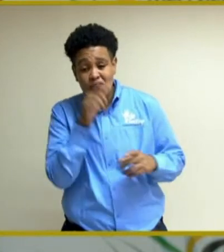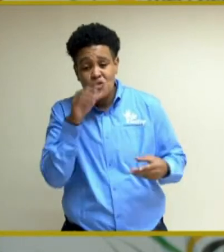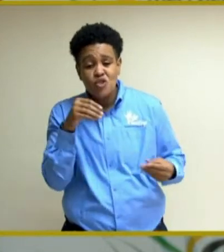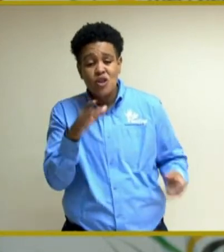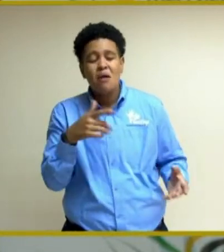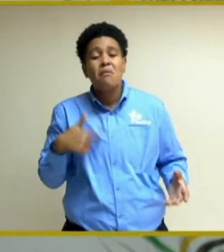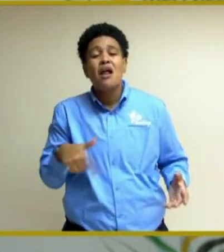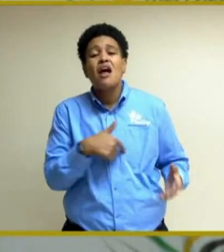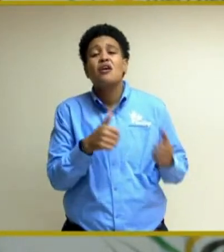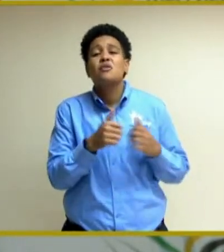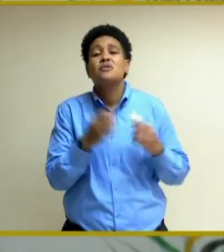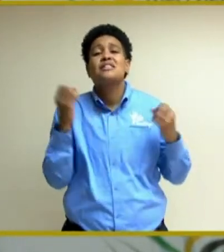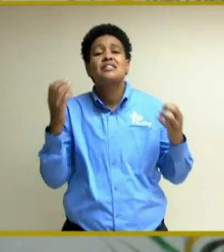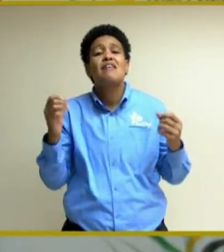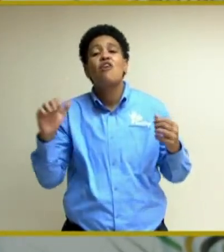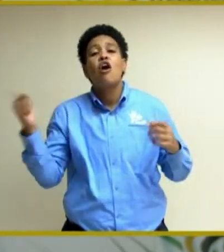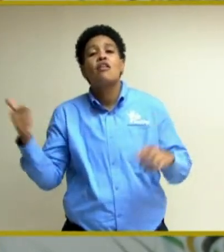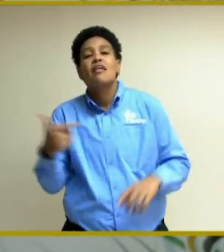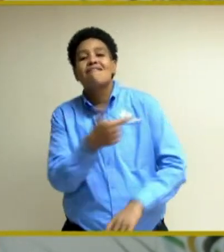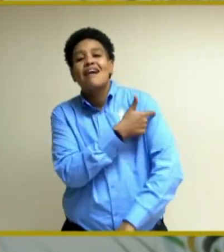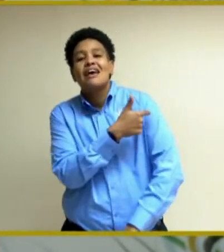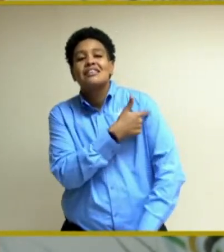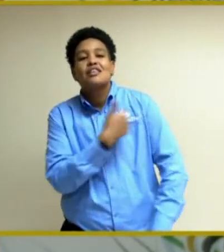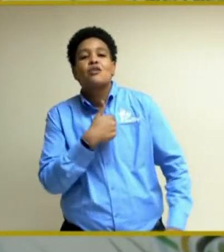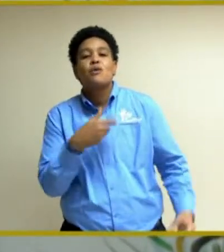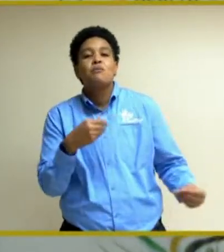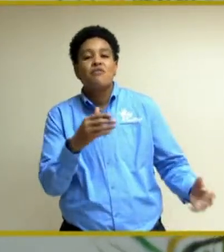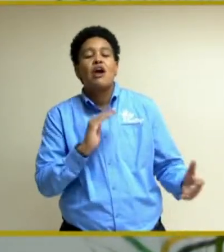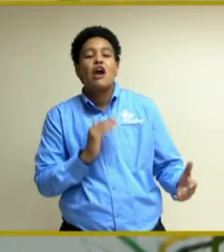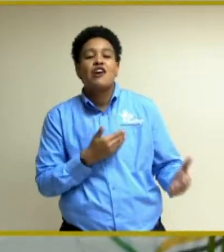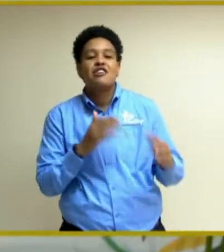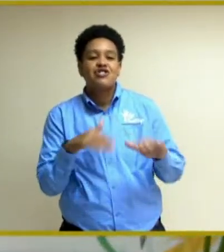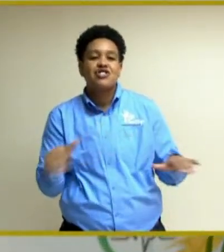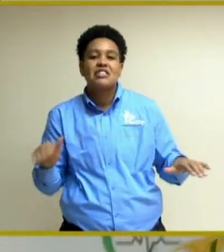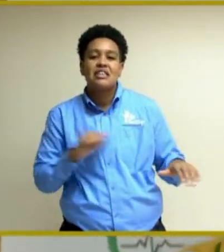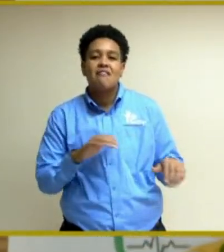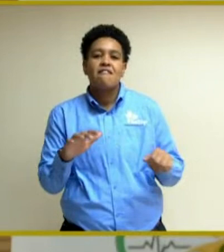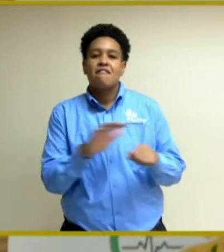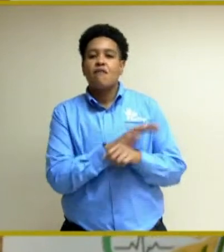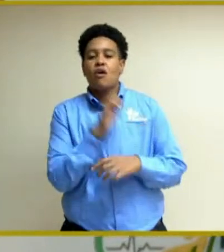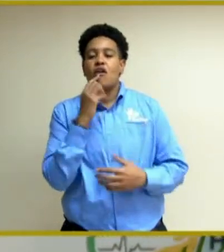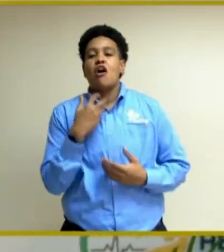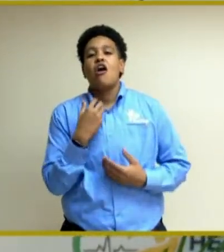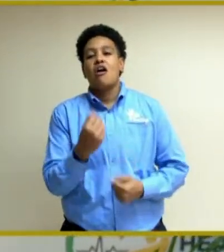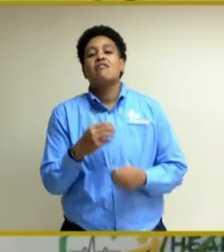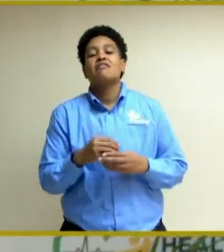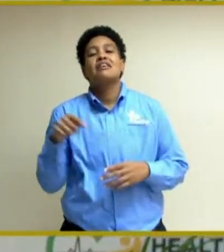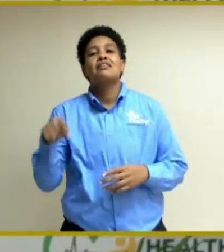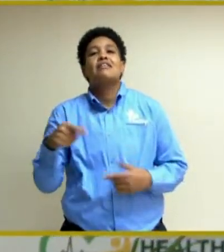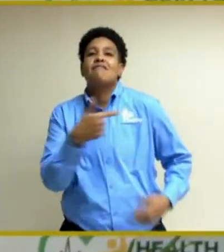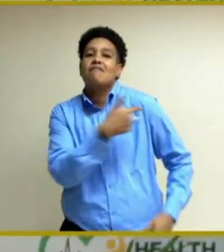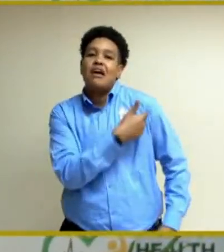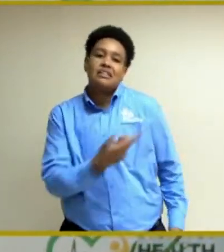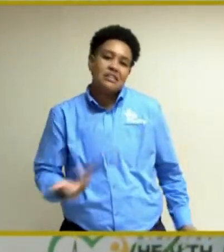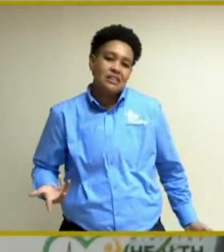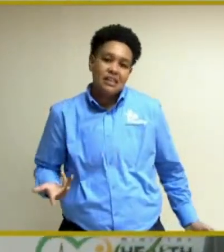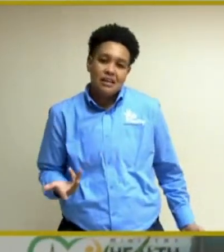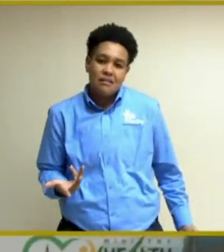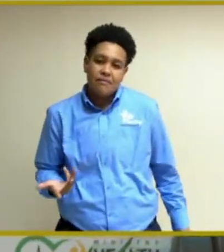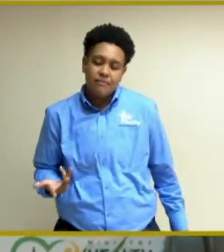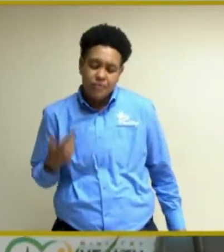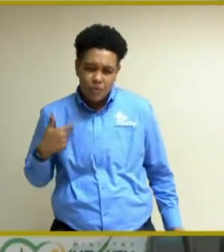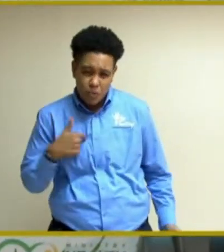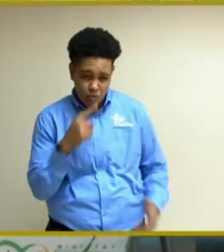us with several of the vaccines that we're administering to our children. And so I have full confidence in the vaccine. We